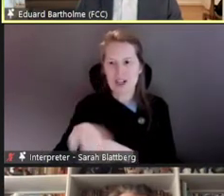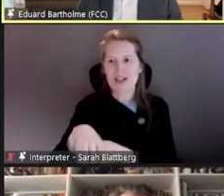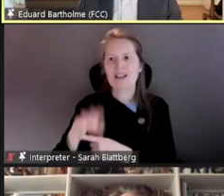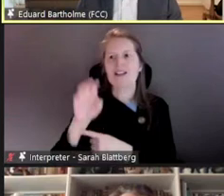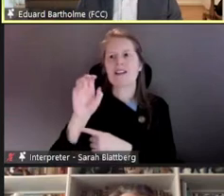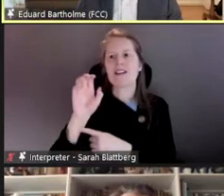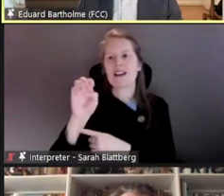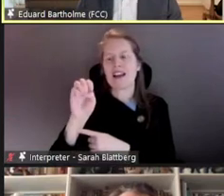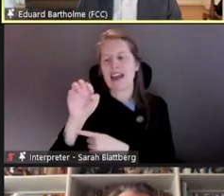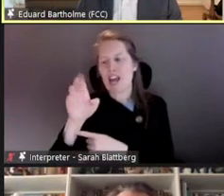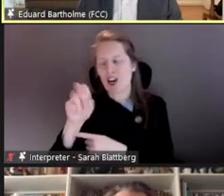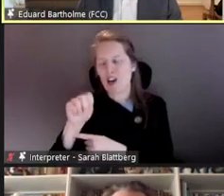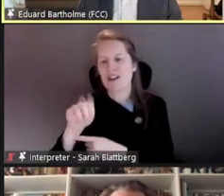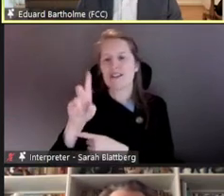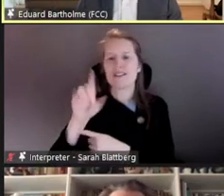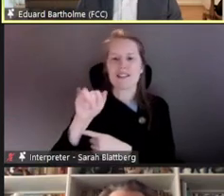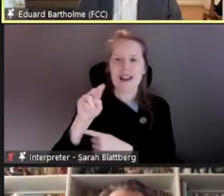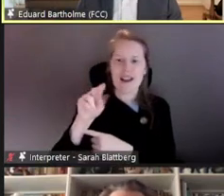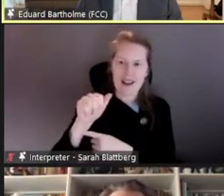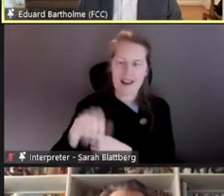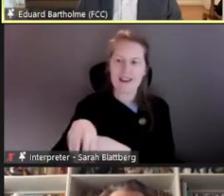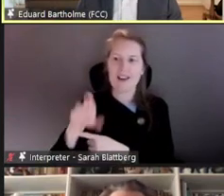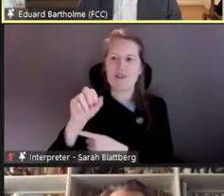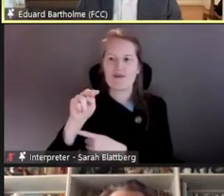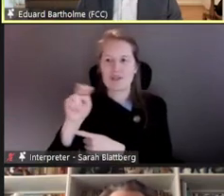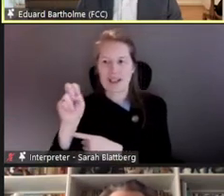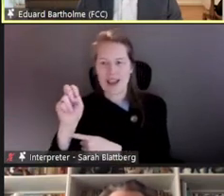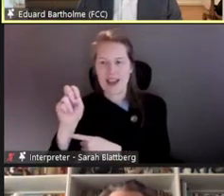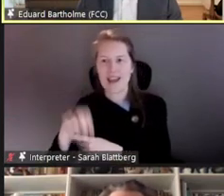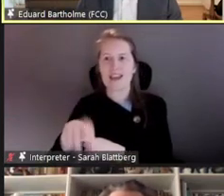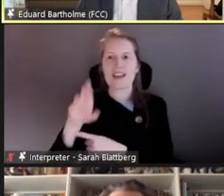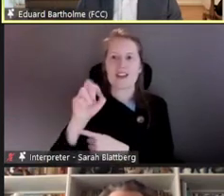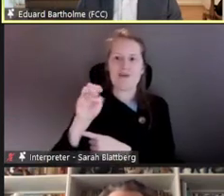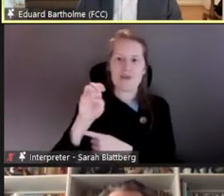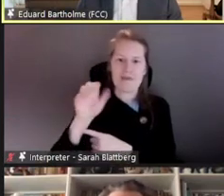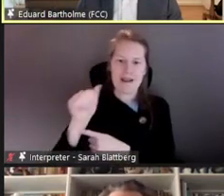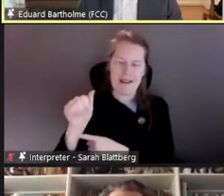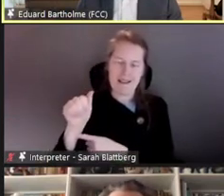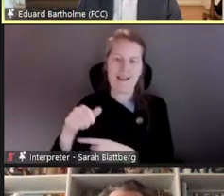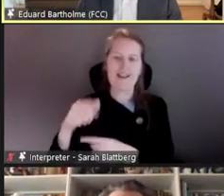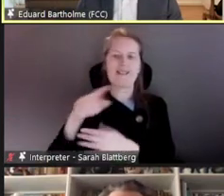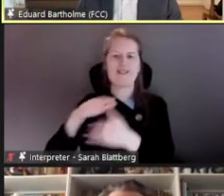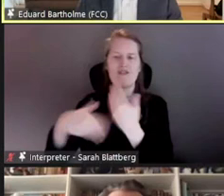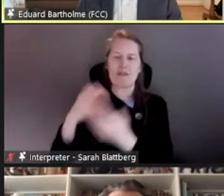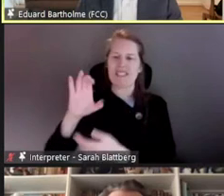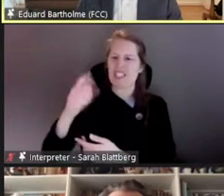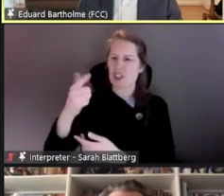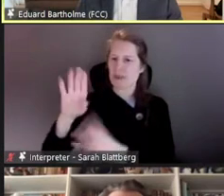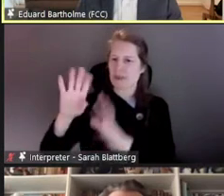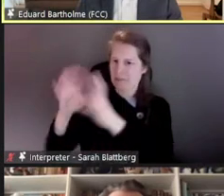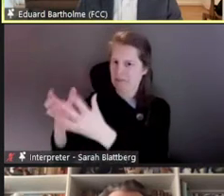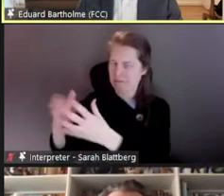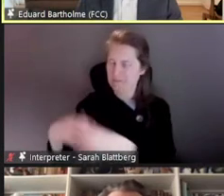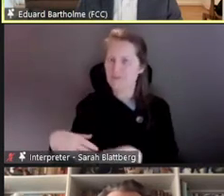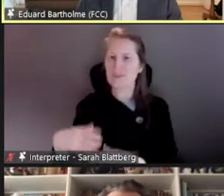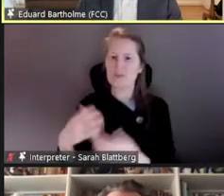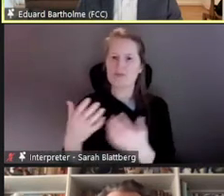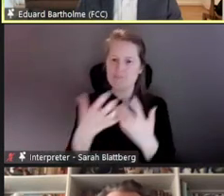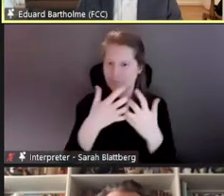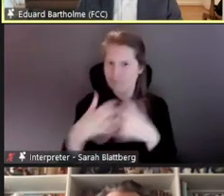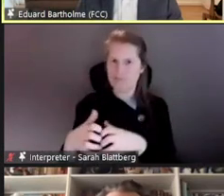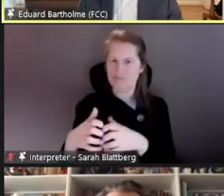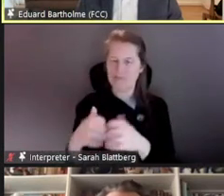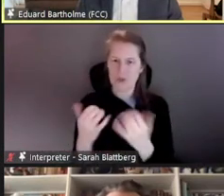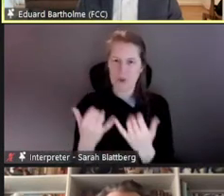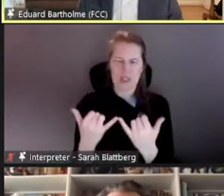Garza, Diana Coho, Renee Coles, and Rebecca Lockhart of the Consumer and Governmental Affairs Bureau, who made today's hearing